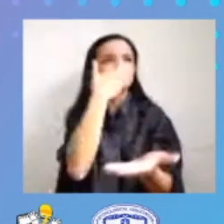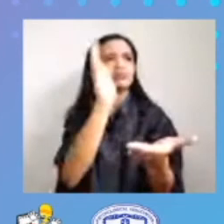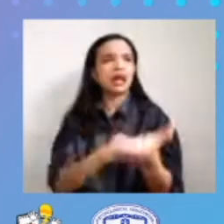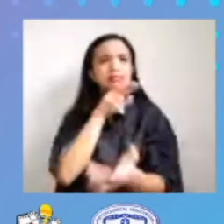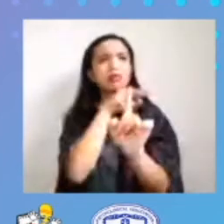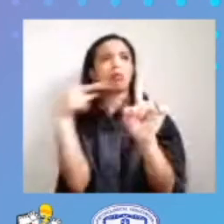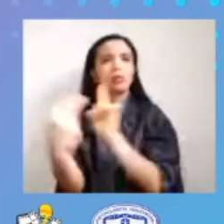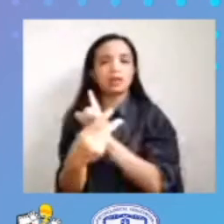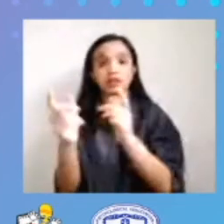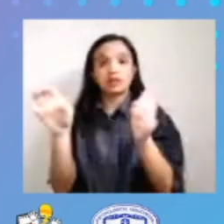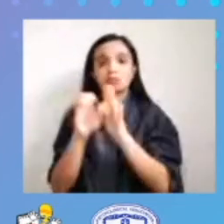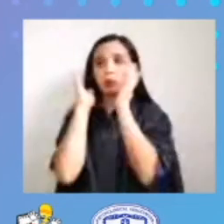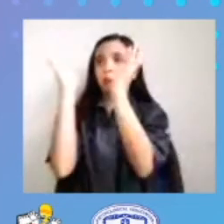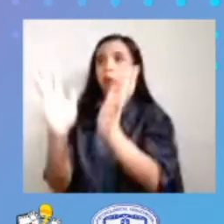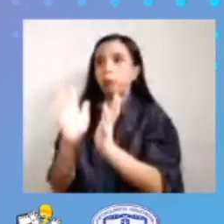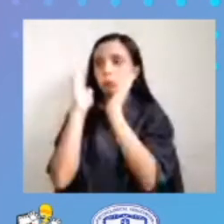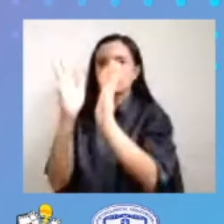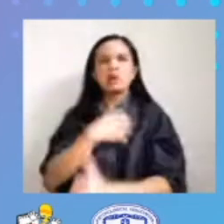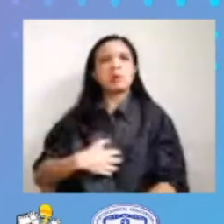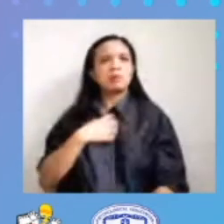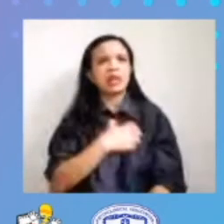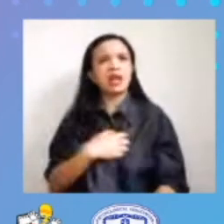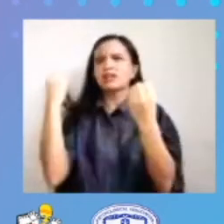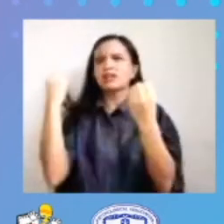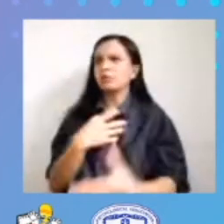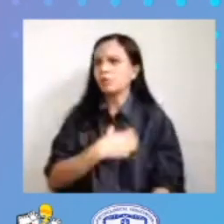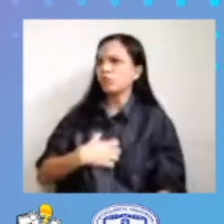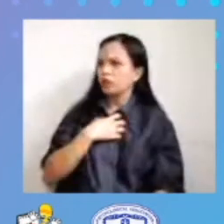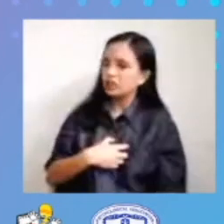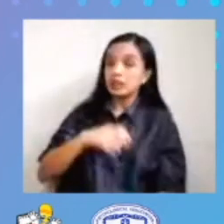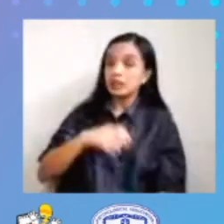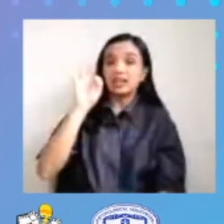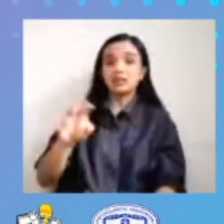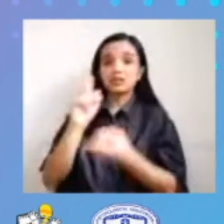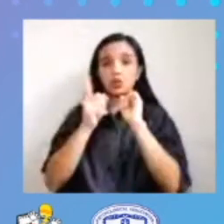lifestyle and actually overall take care of yourself. Yeah. Correct. Kasi